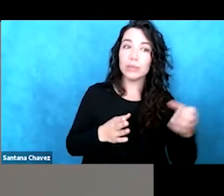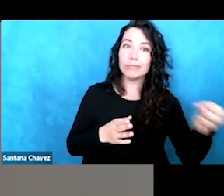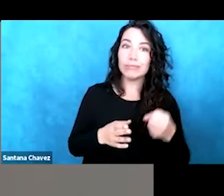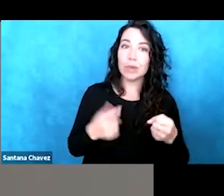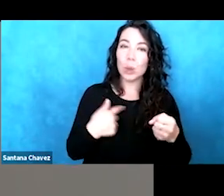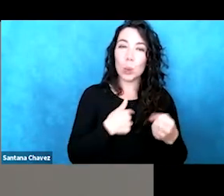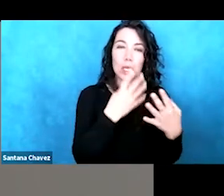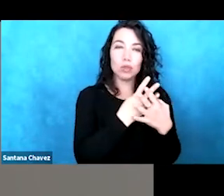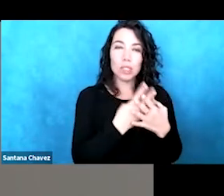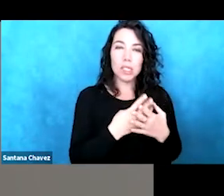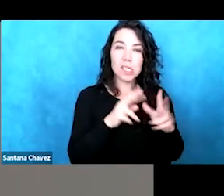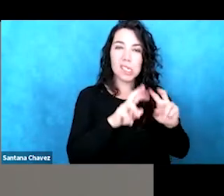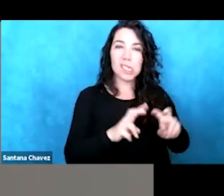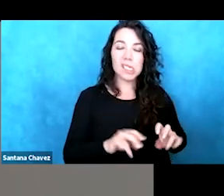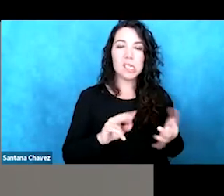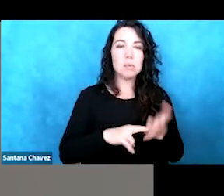want to know at baseline.